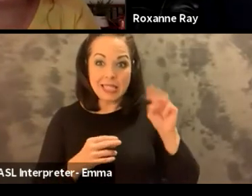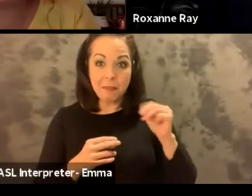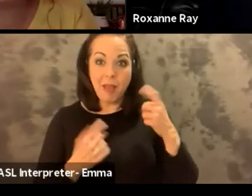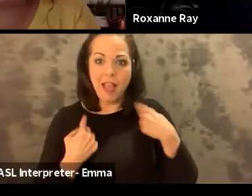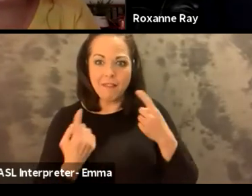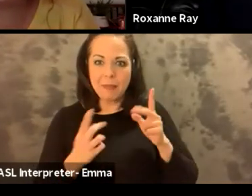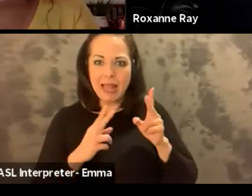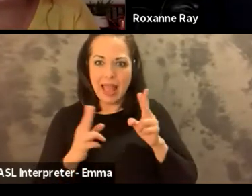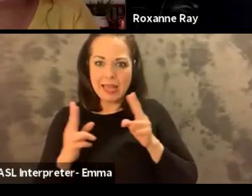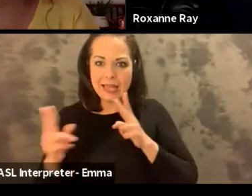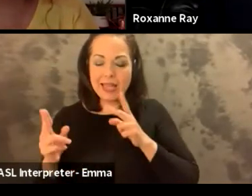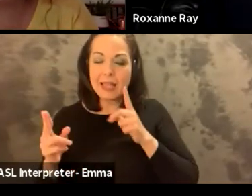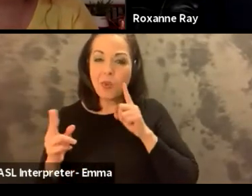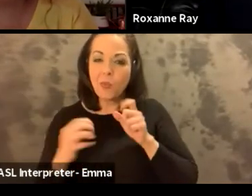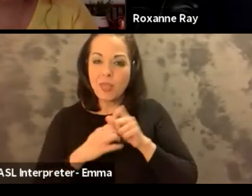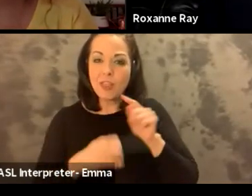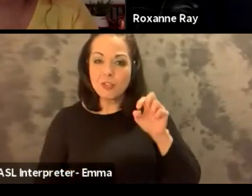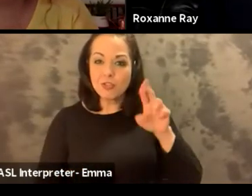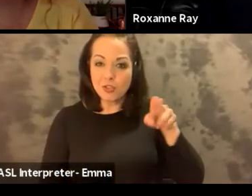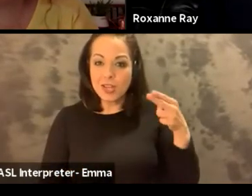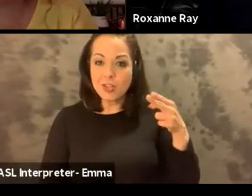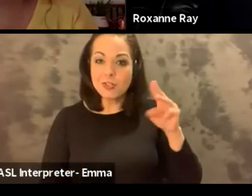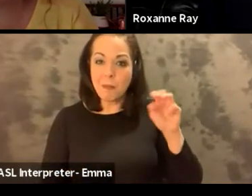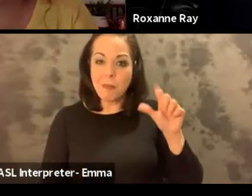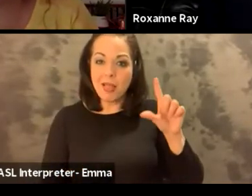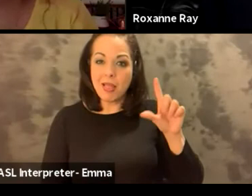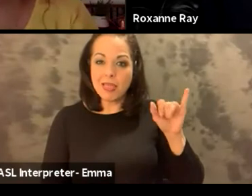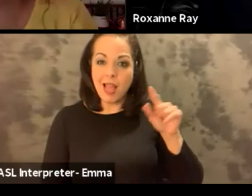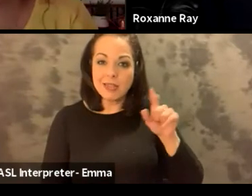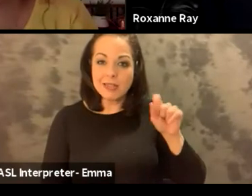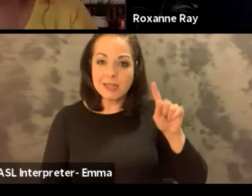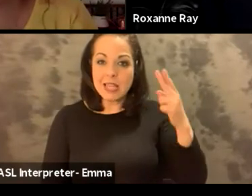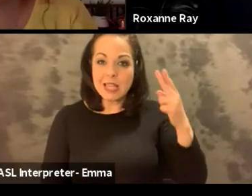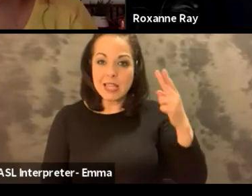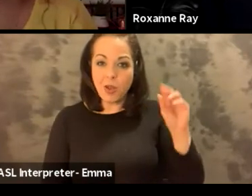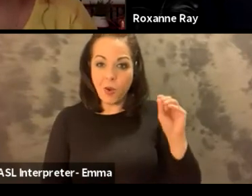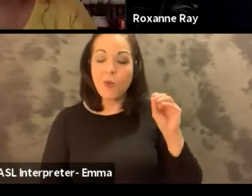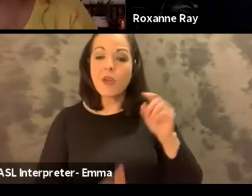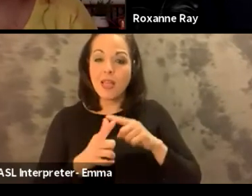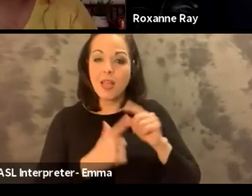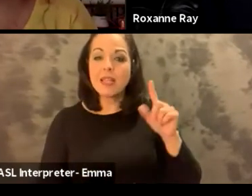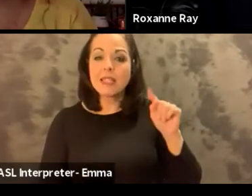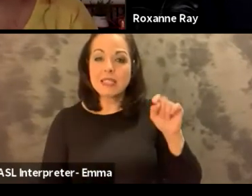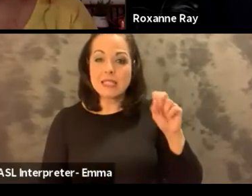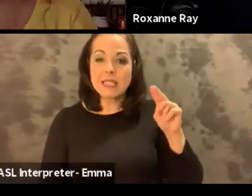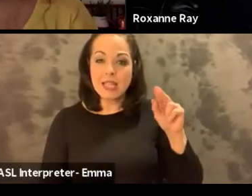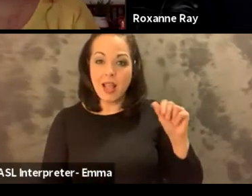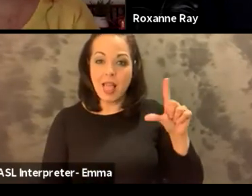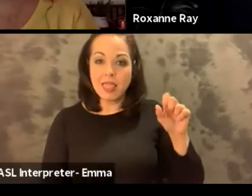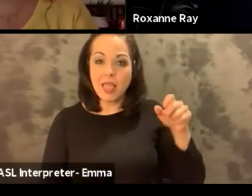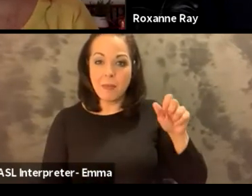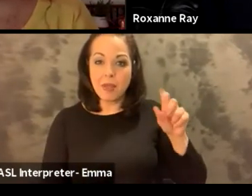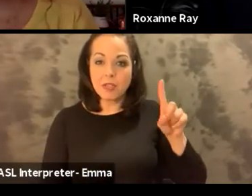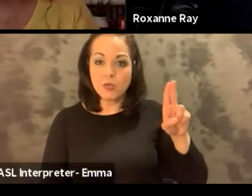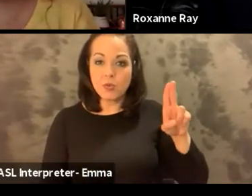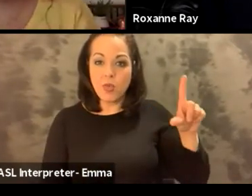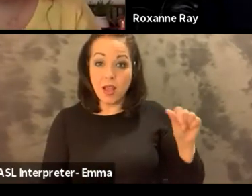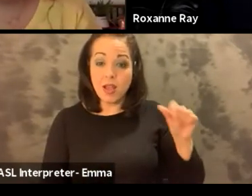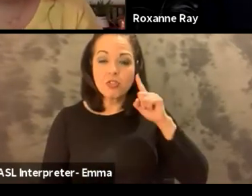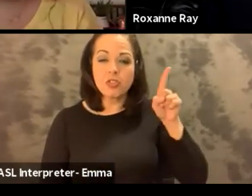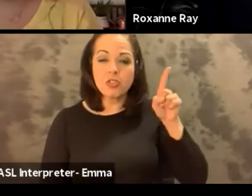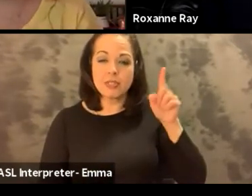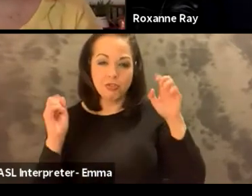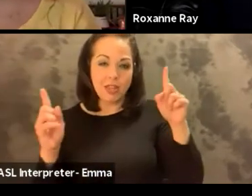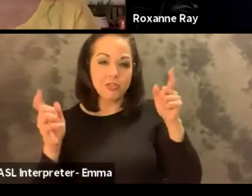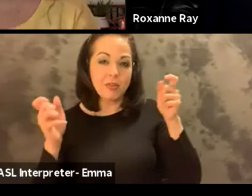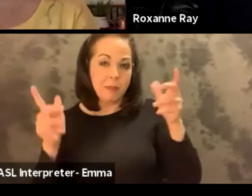Trish Malign-Zico of the Technology Access Foundation and Tina LaPadula, who's the education manager for the Office of